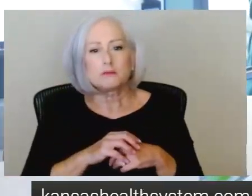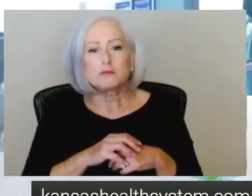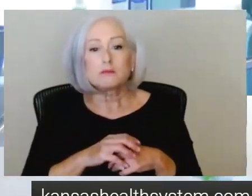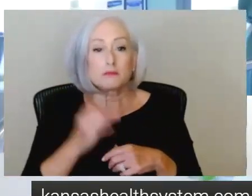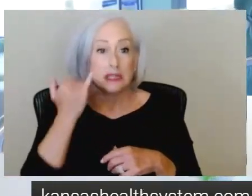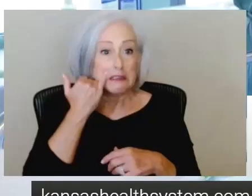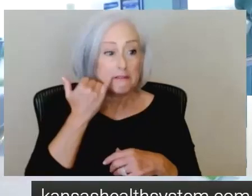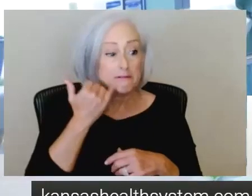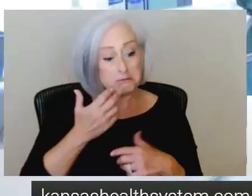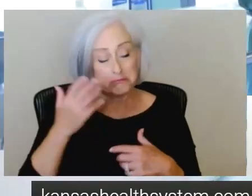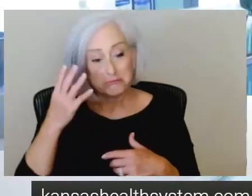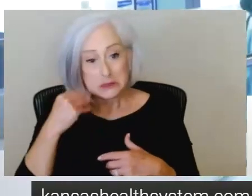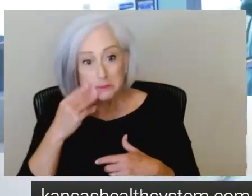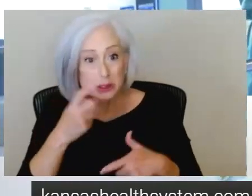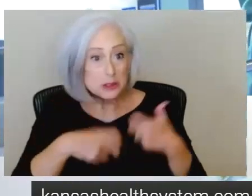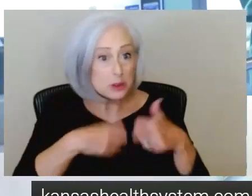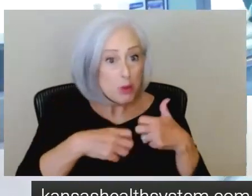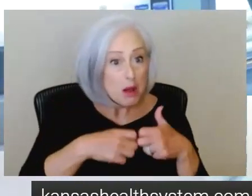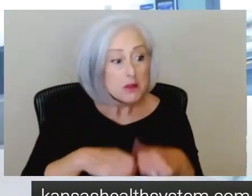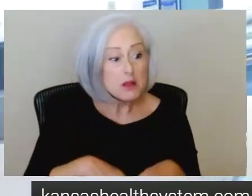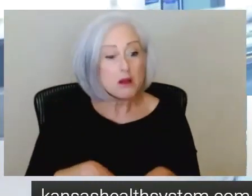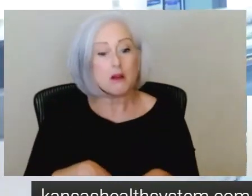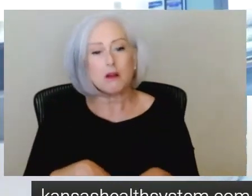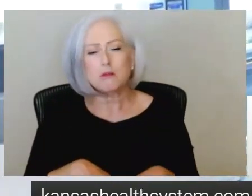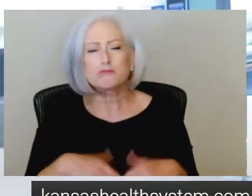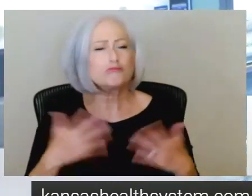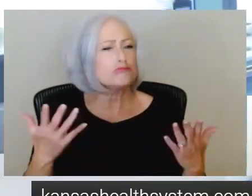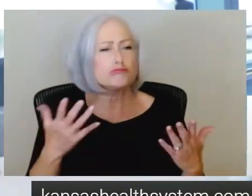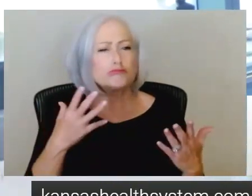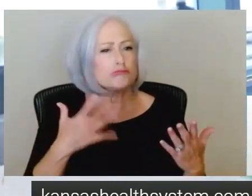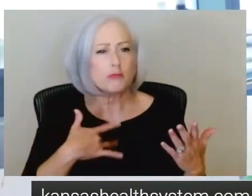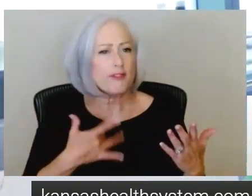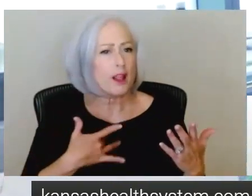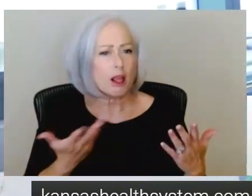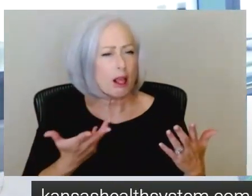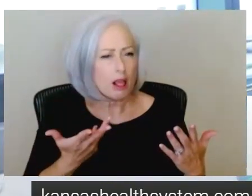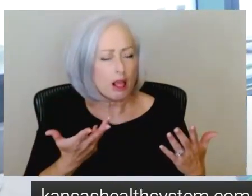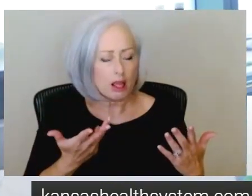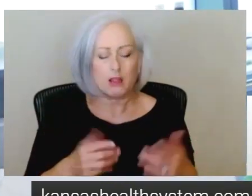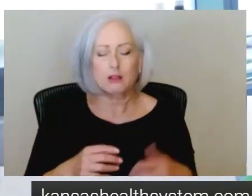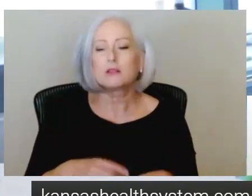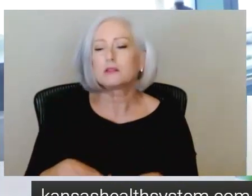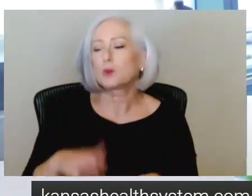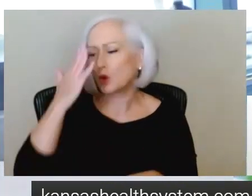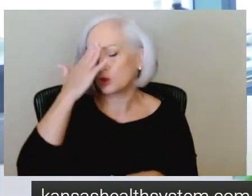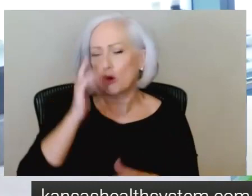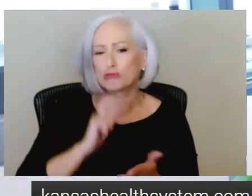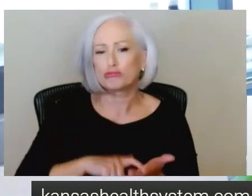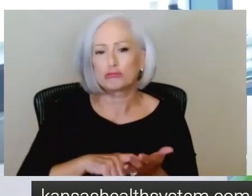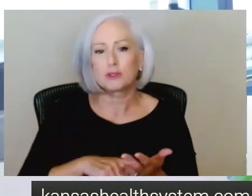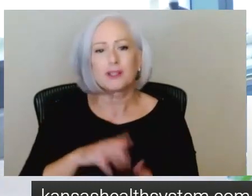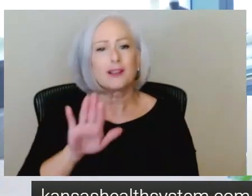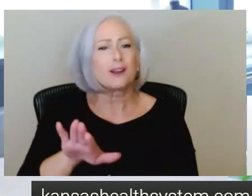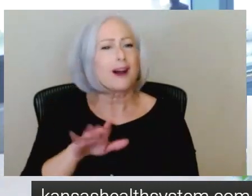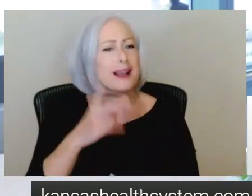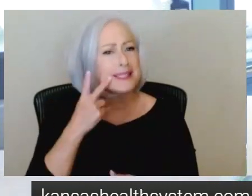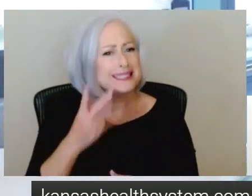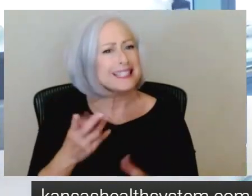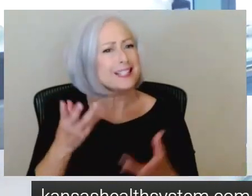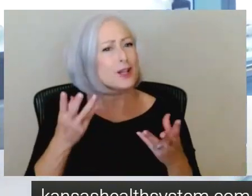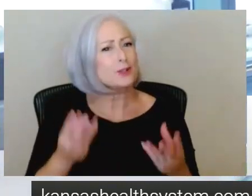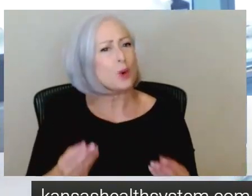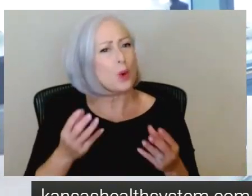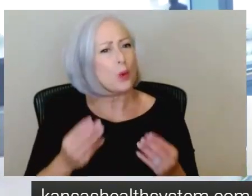any issue, it will be addressed right away. Right, right. And so they're so gentle here.